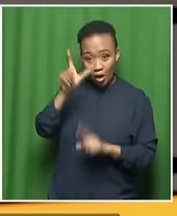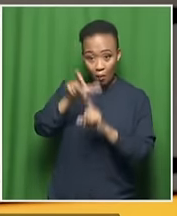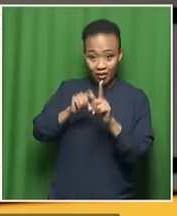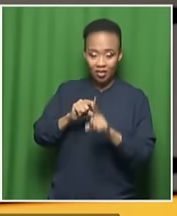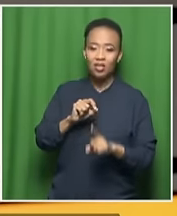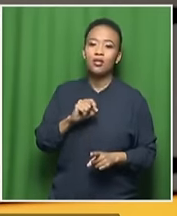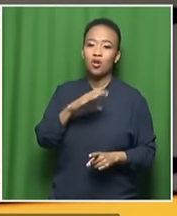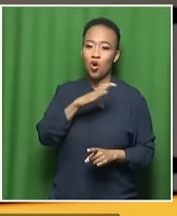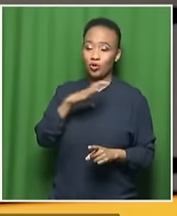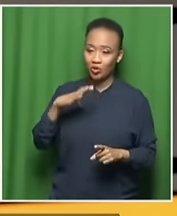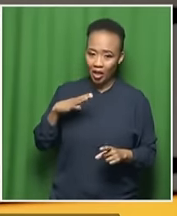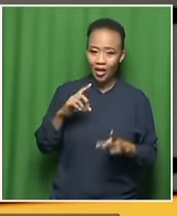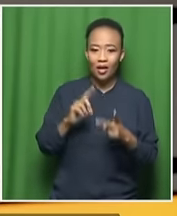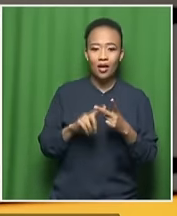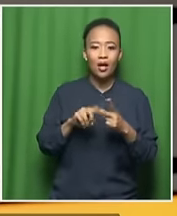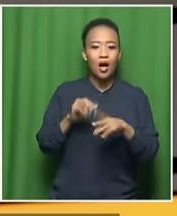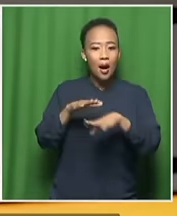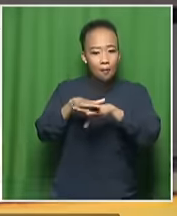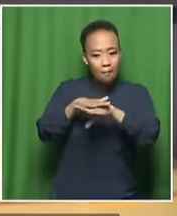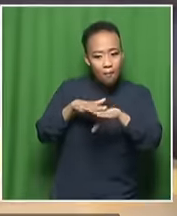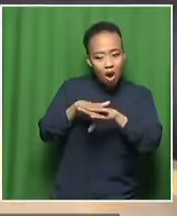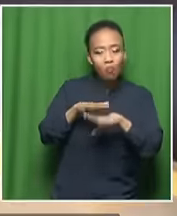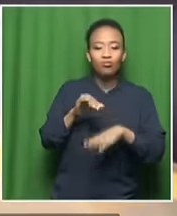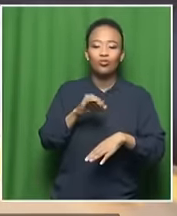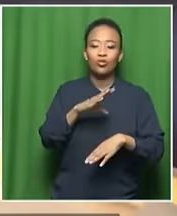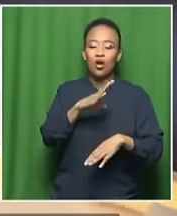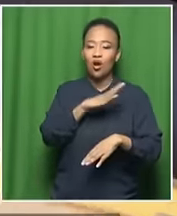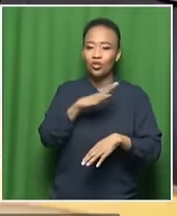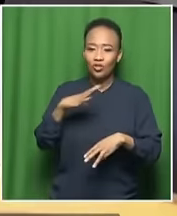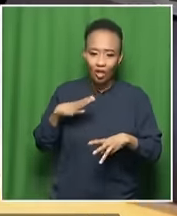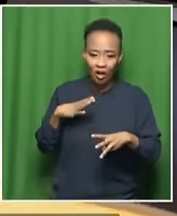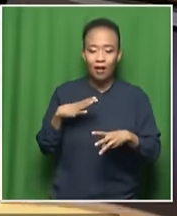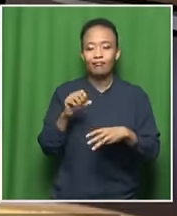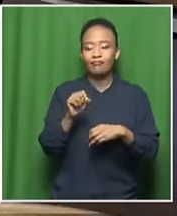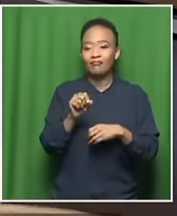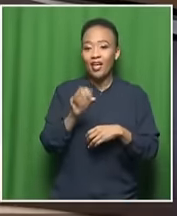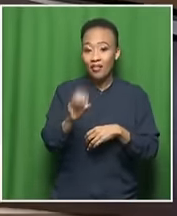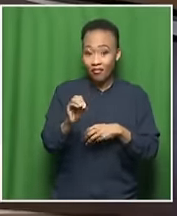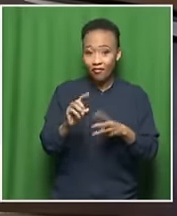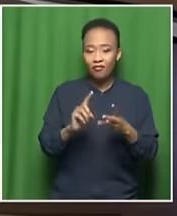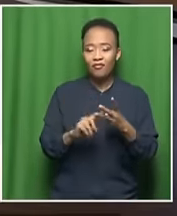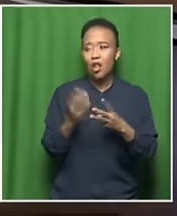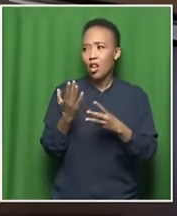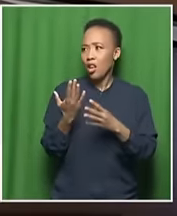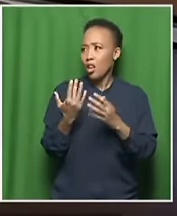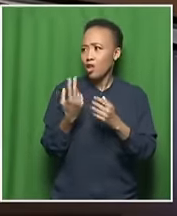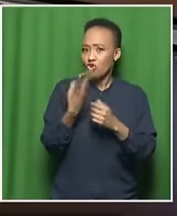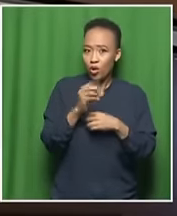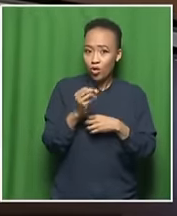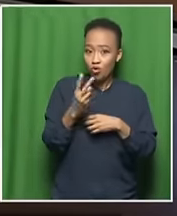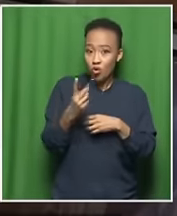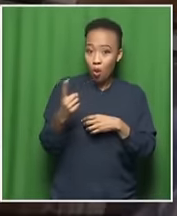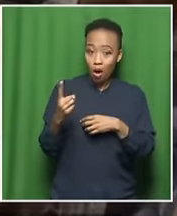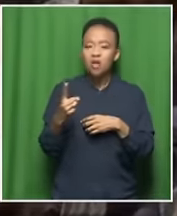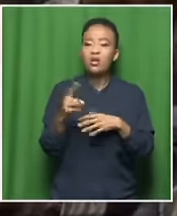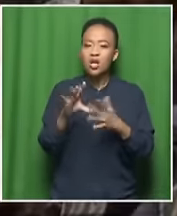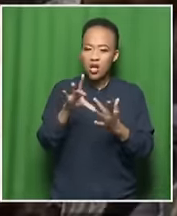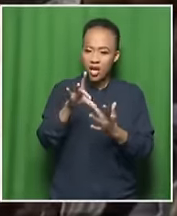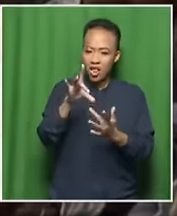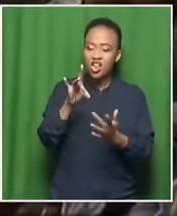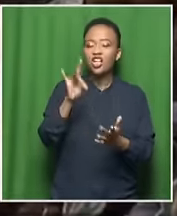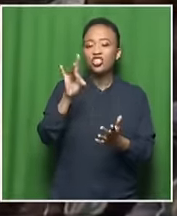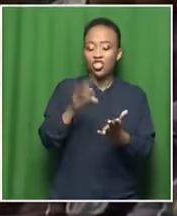We have many brown councillors with the last 21 election. And therefore, people